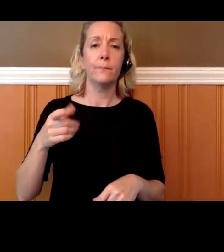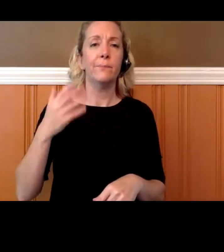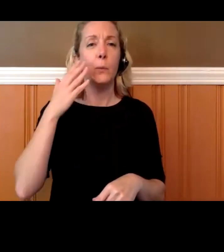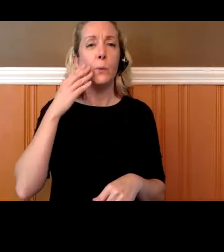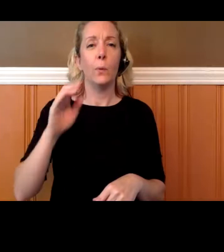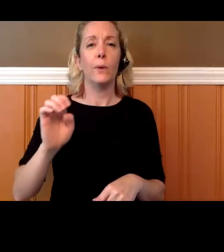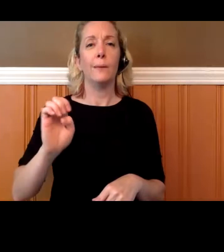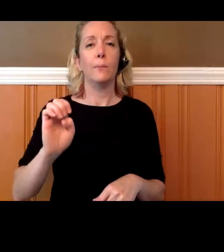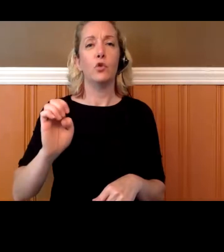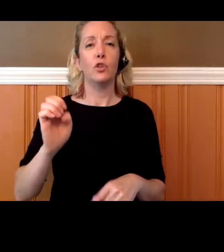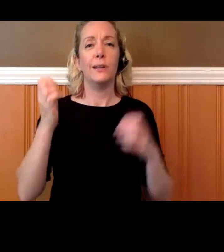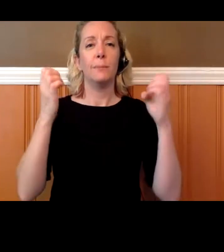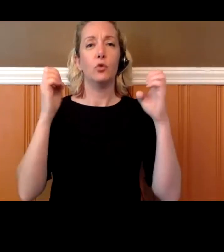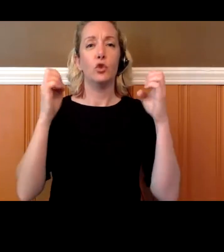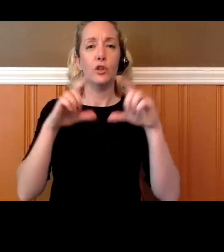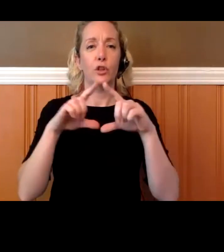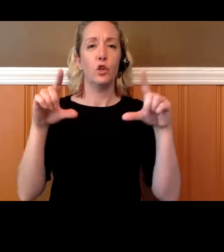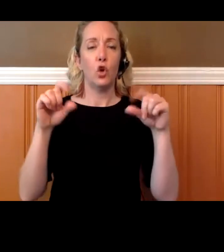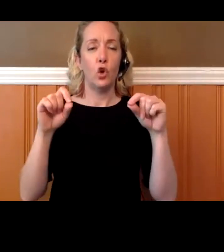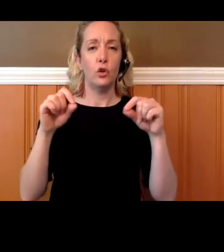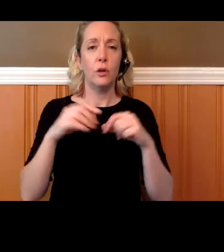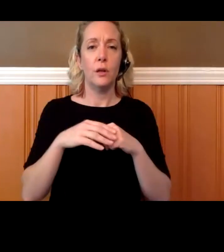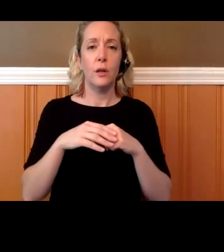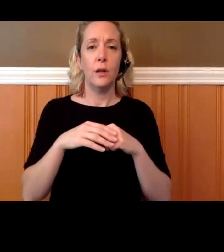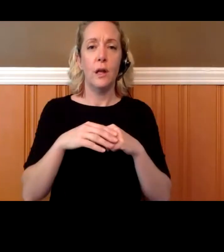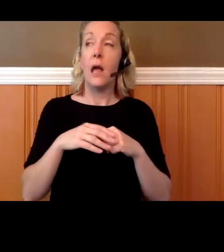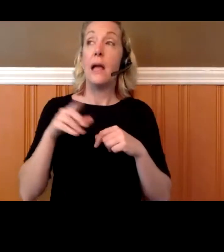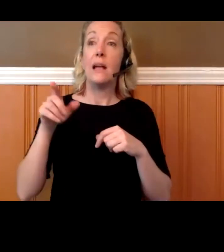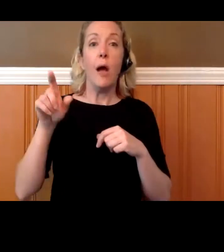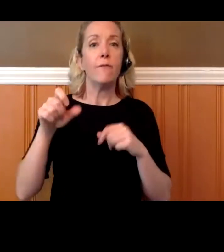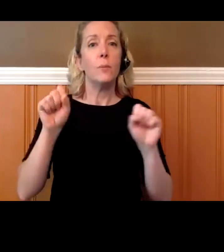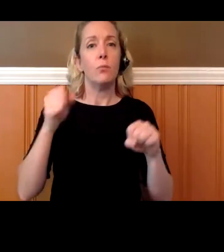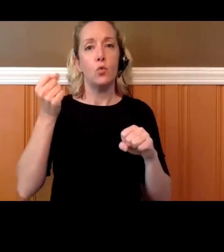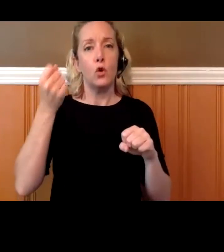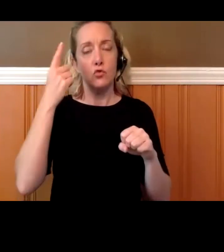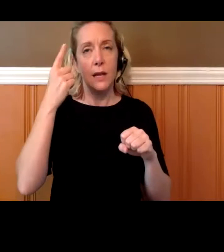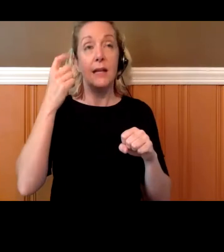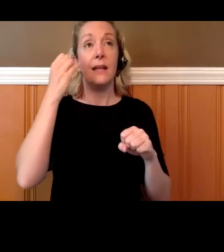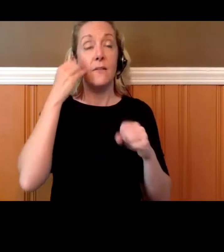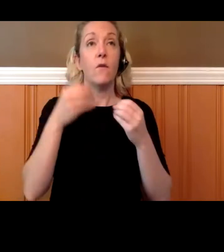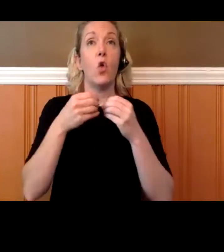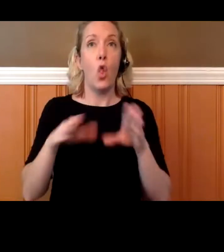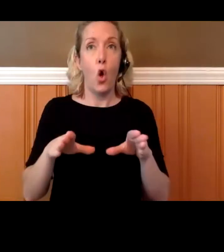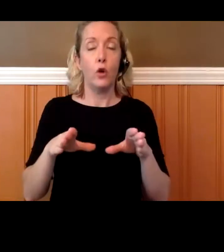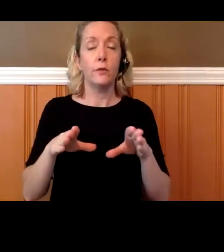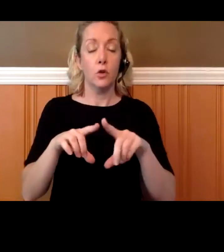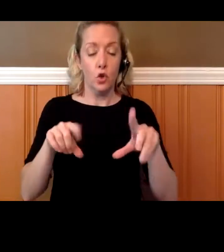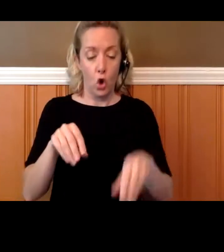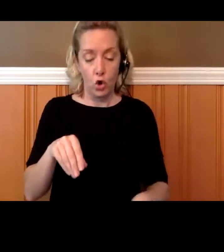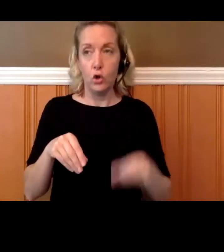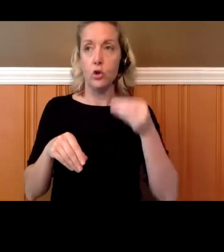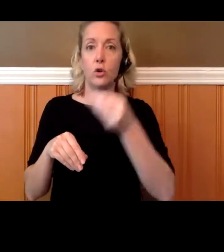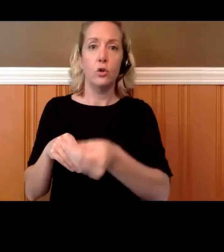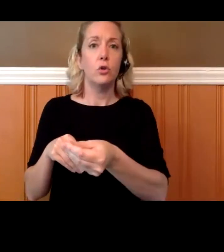card. And for him to understand that this is what you have to do when you're lost, you know, what we did was